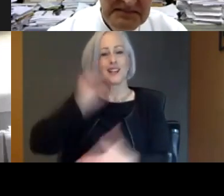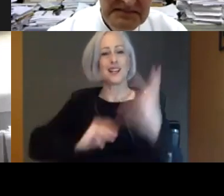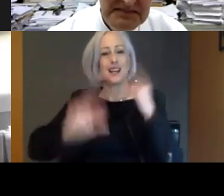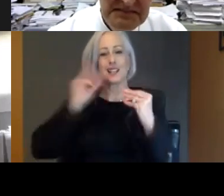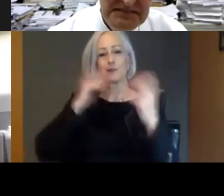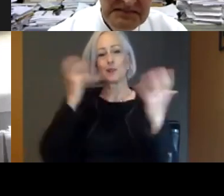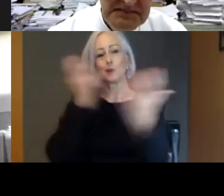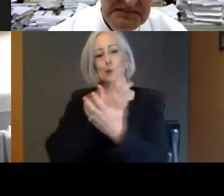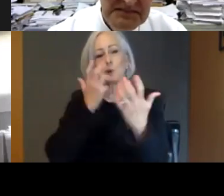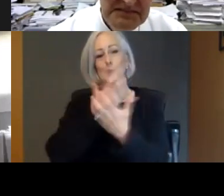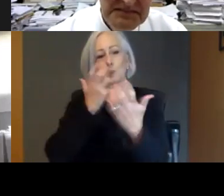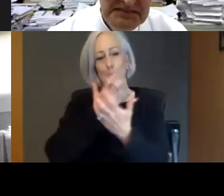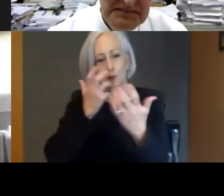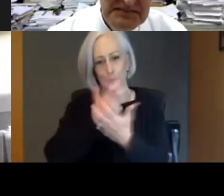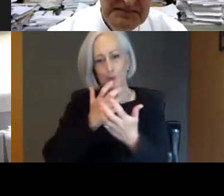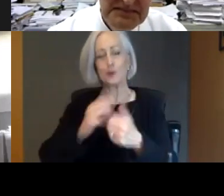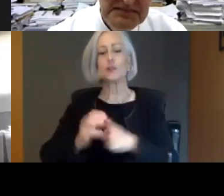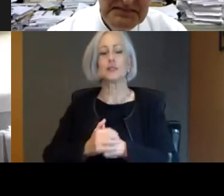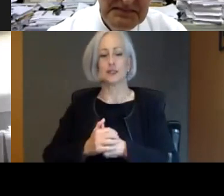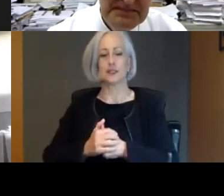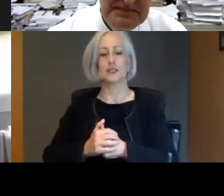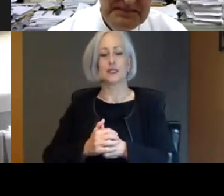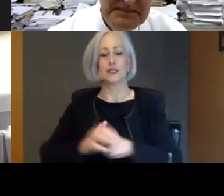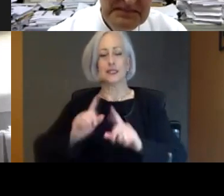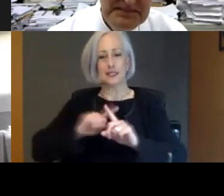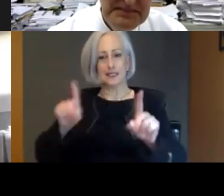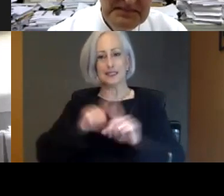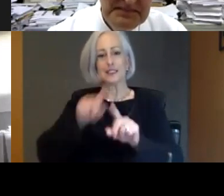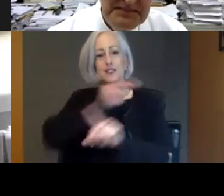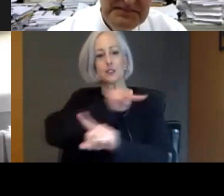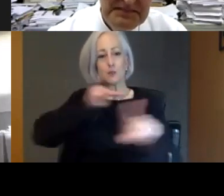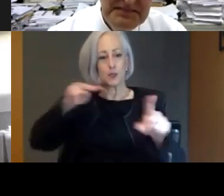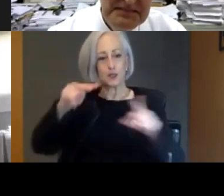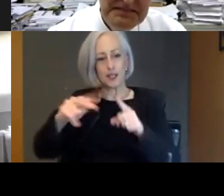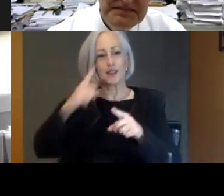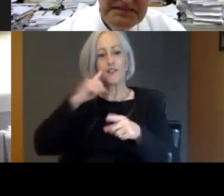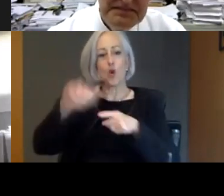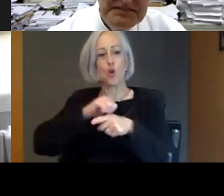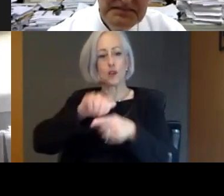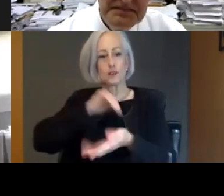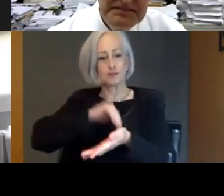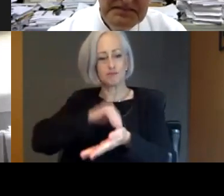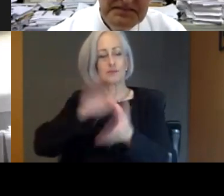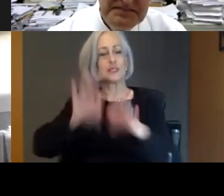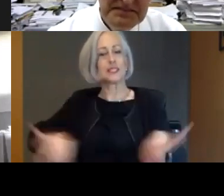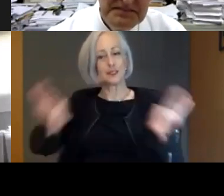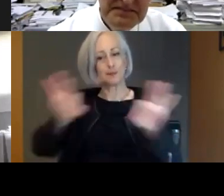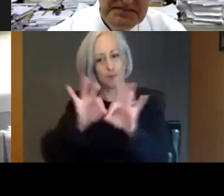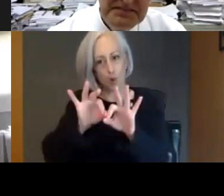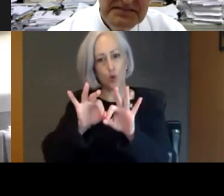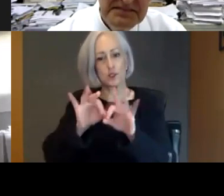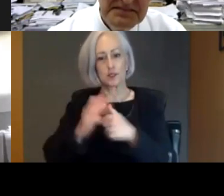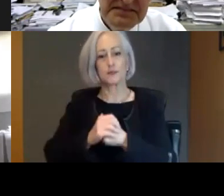extraordinary. Having a different vision as a resident is very important for the formation. Is